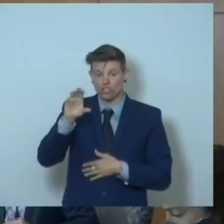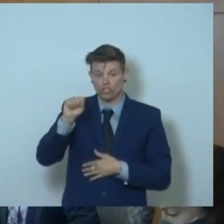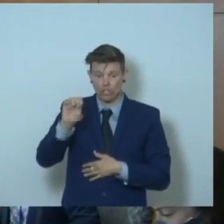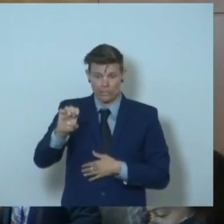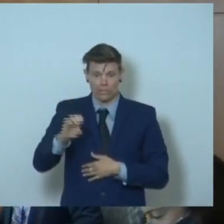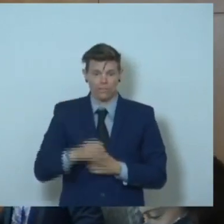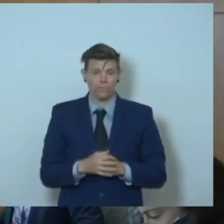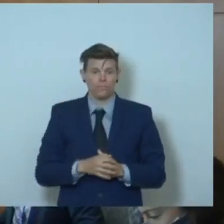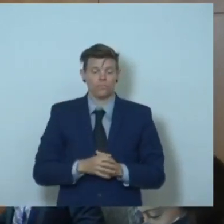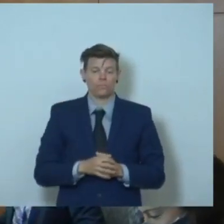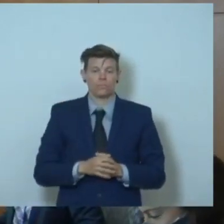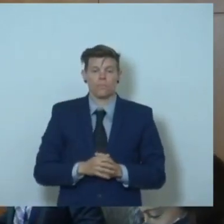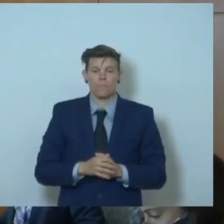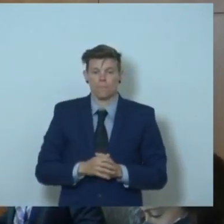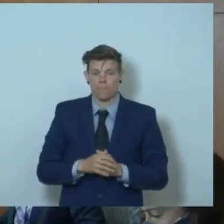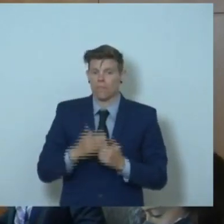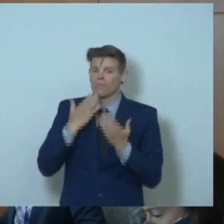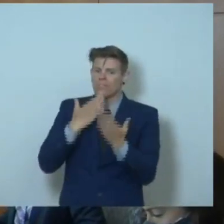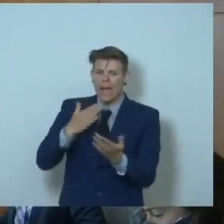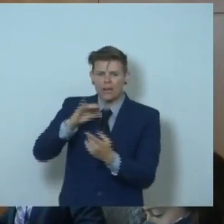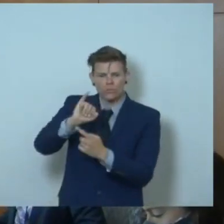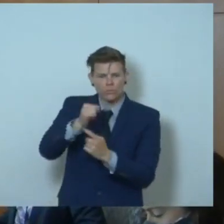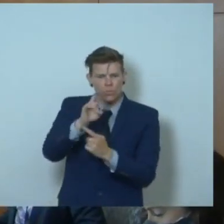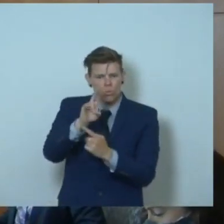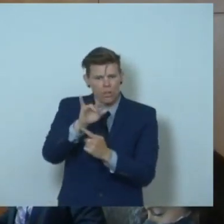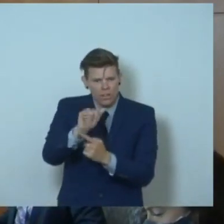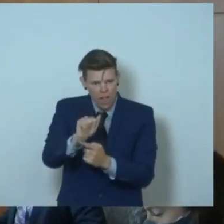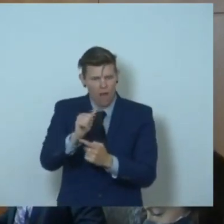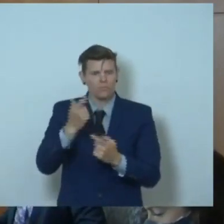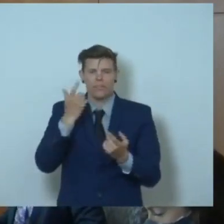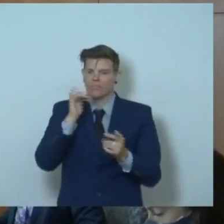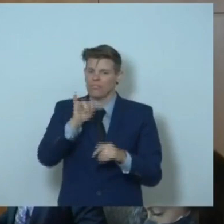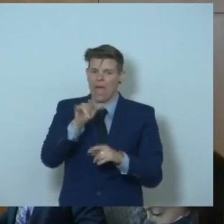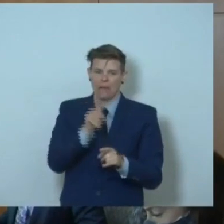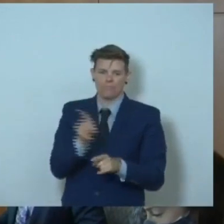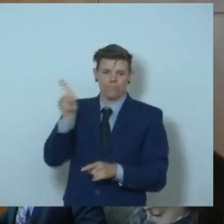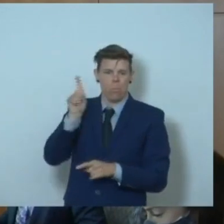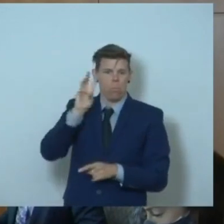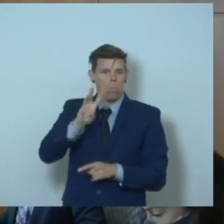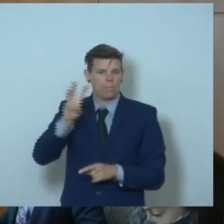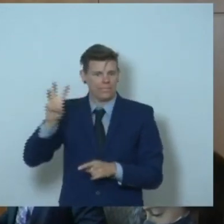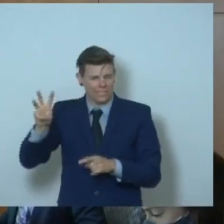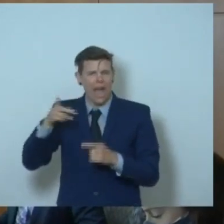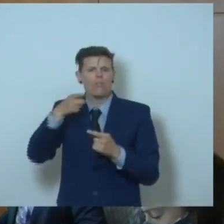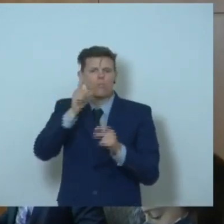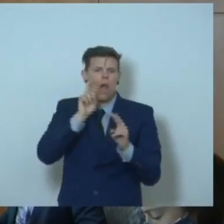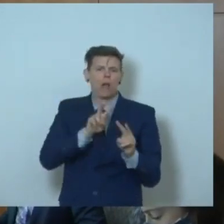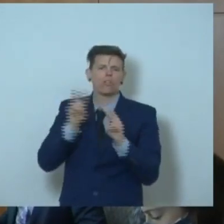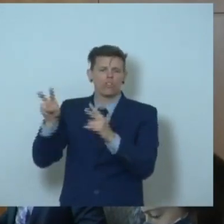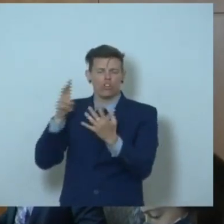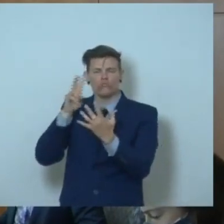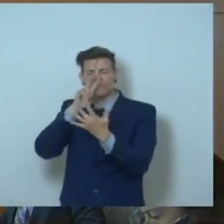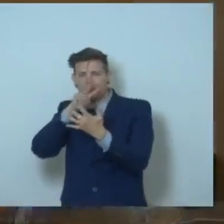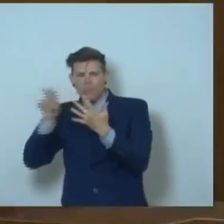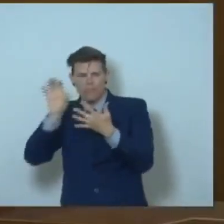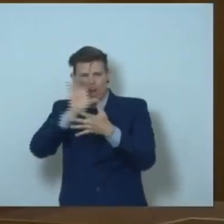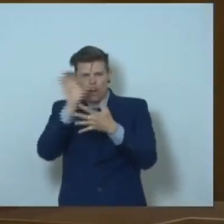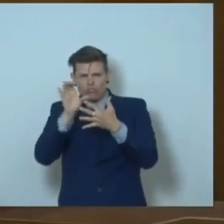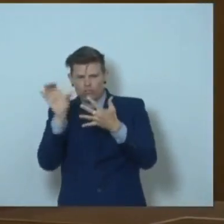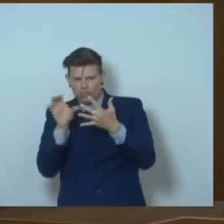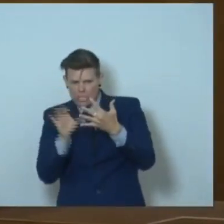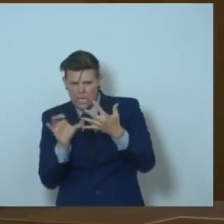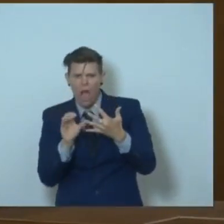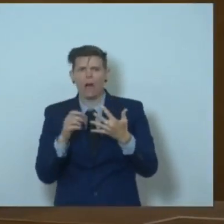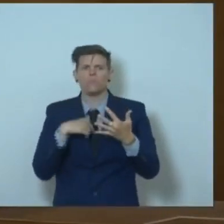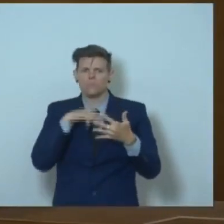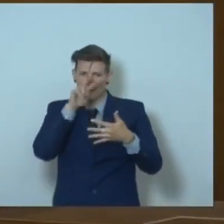you, Julia. I did go to the website. I haven't been on it before. I'm reading through the criteria and for